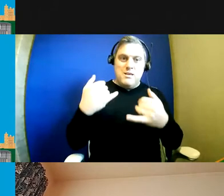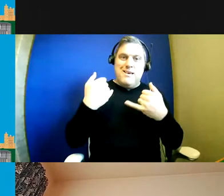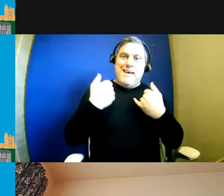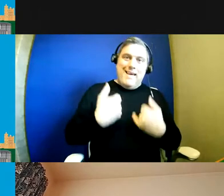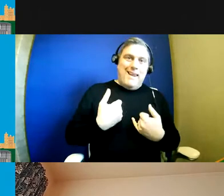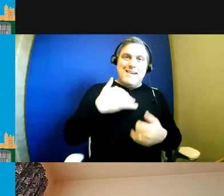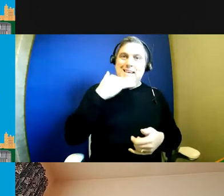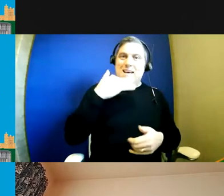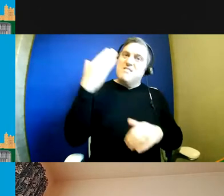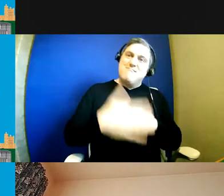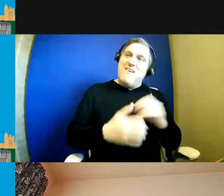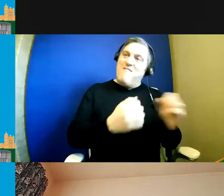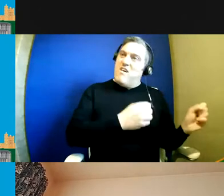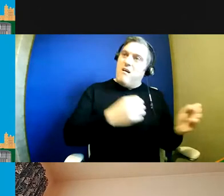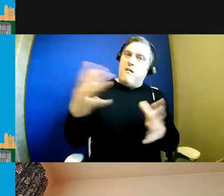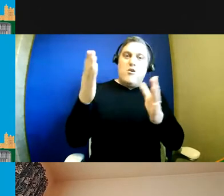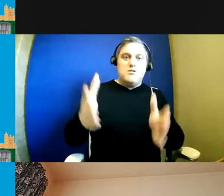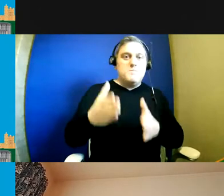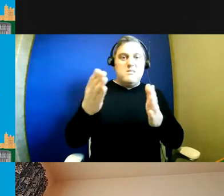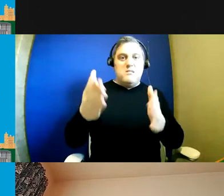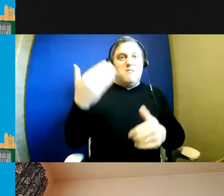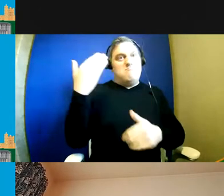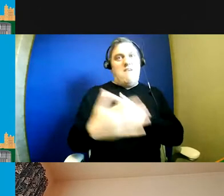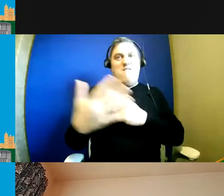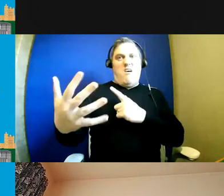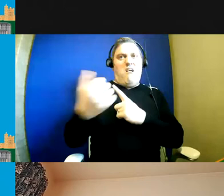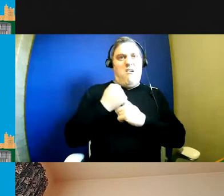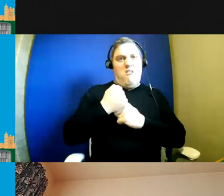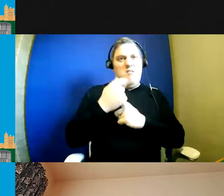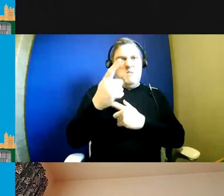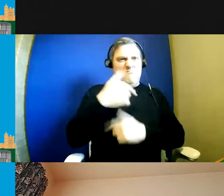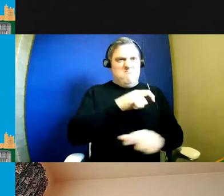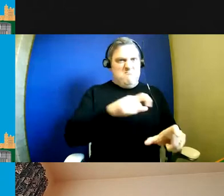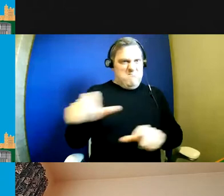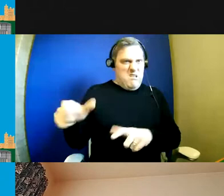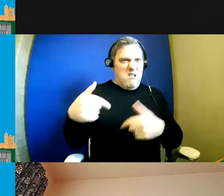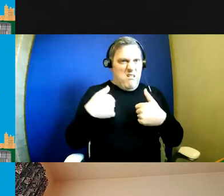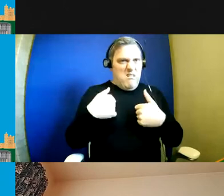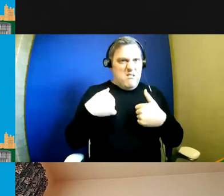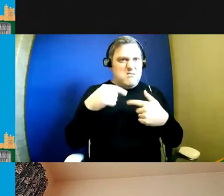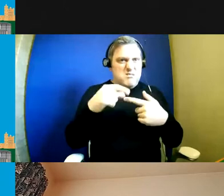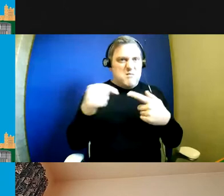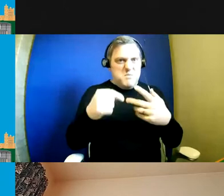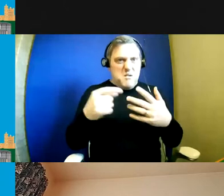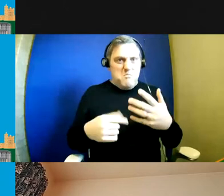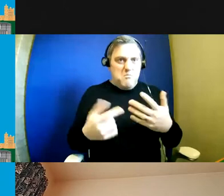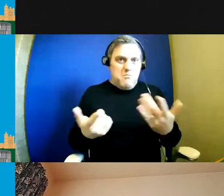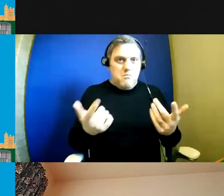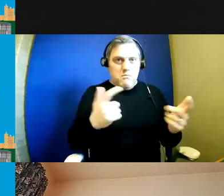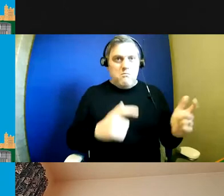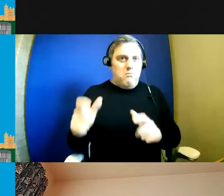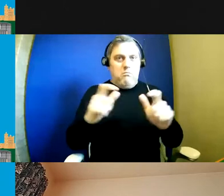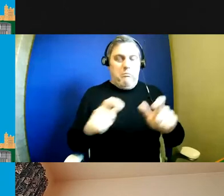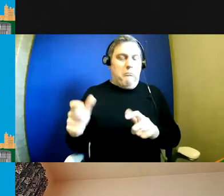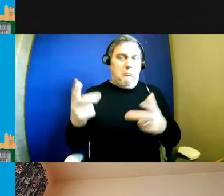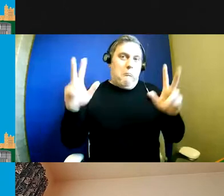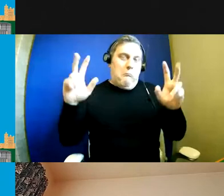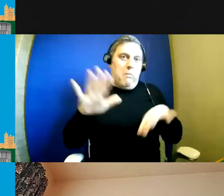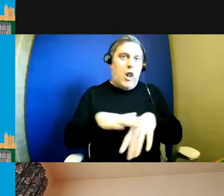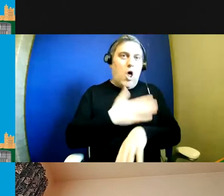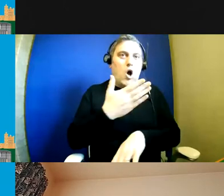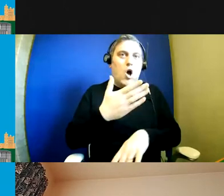so never got a formal diagnosis, but they're still finding now that they have symptoms which would be indicative of